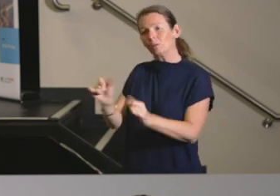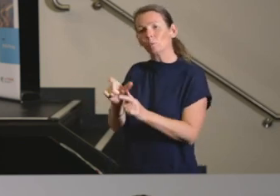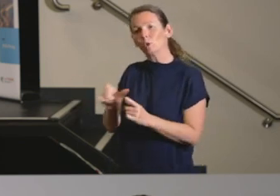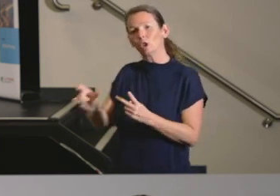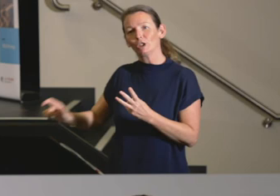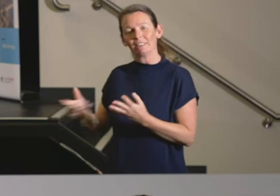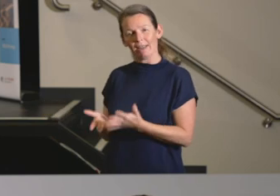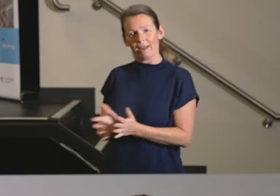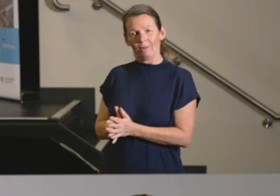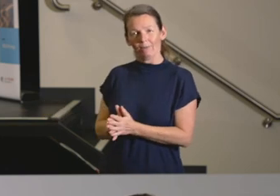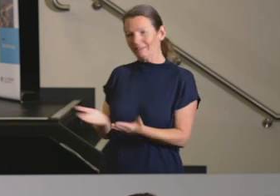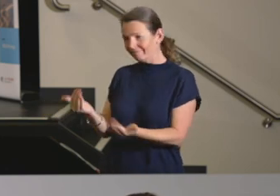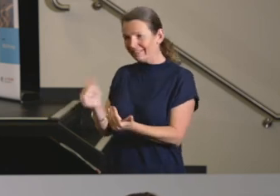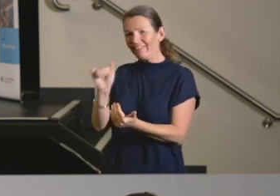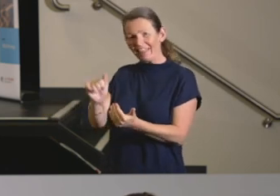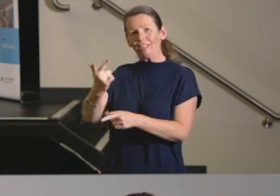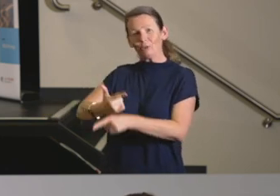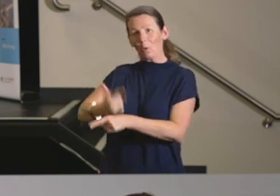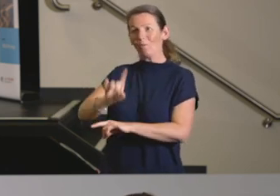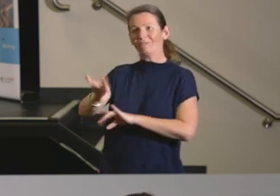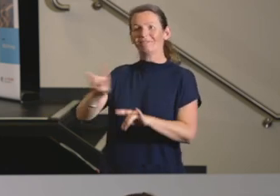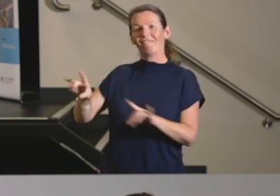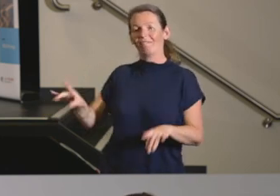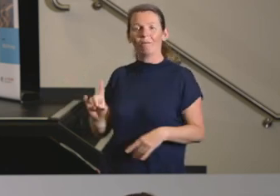empowerment, because a lot of the words that are used have been used to